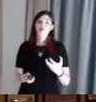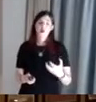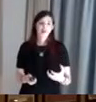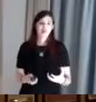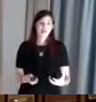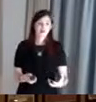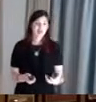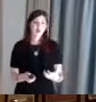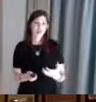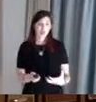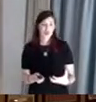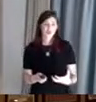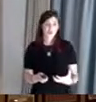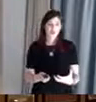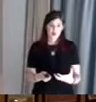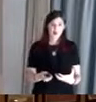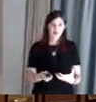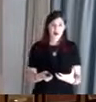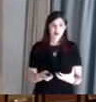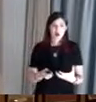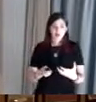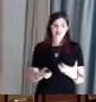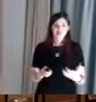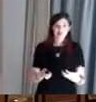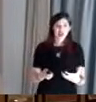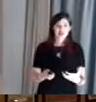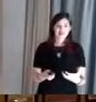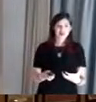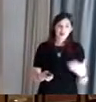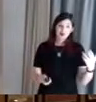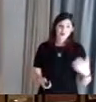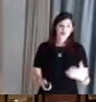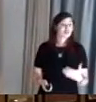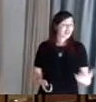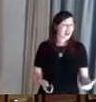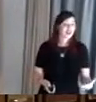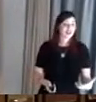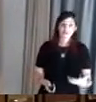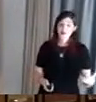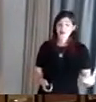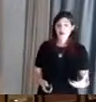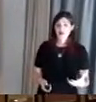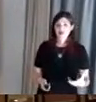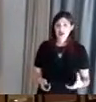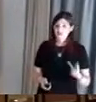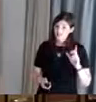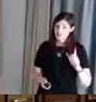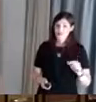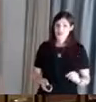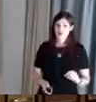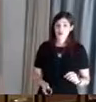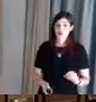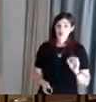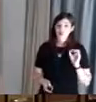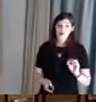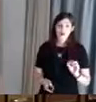of the important lessons that we can learn from criminals about all of these digital assets? Well, the first thing I learned in the past few years, and this is something